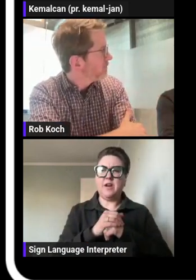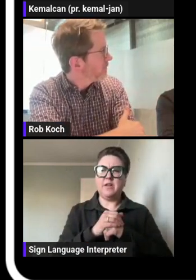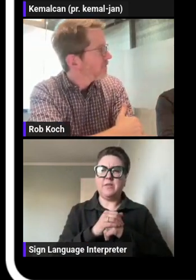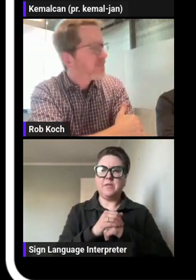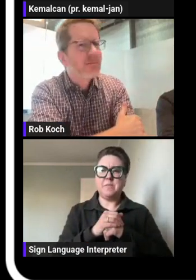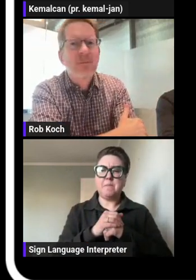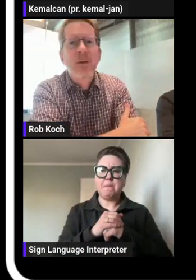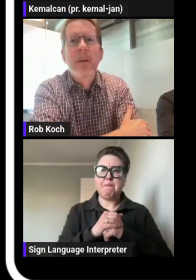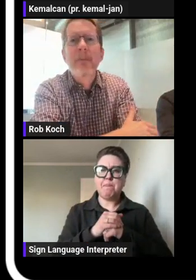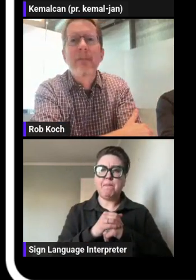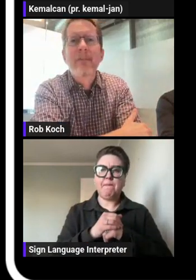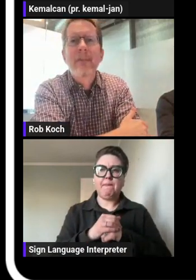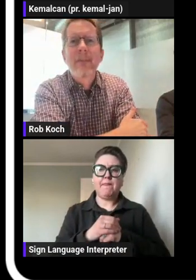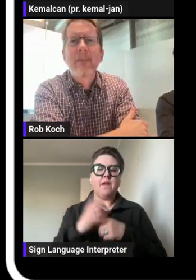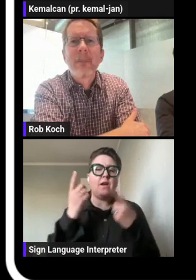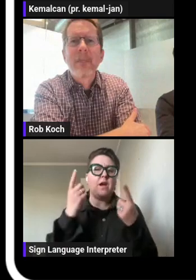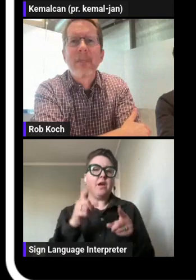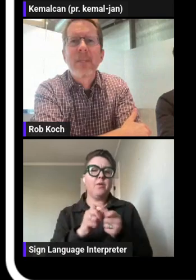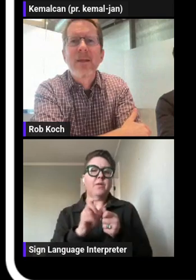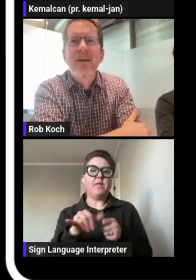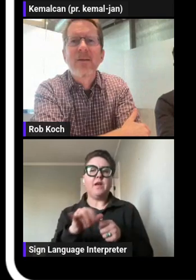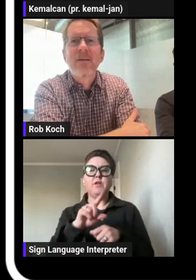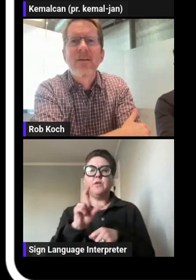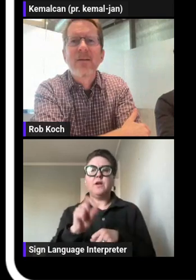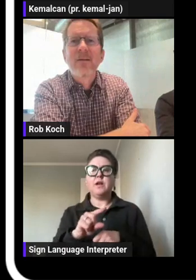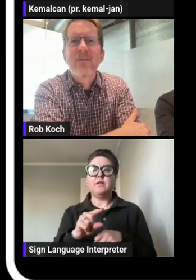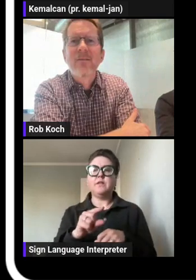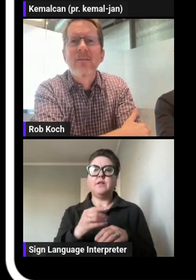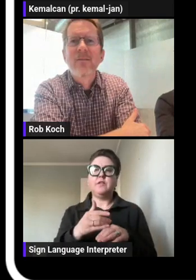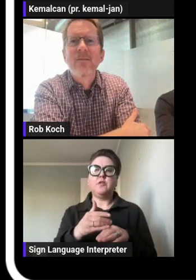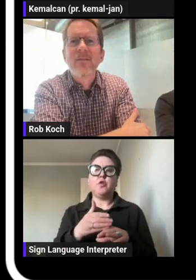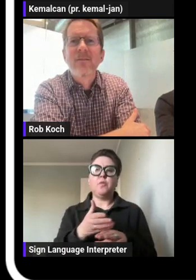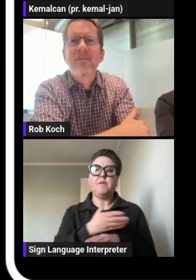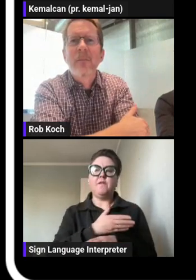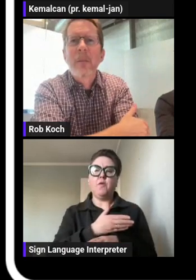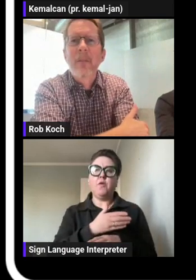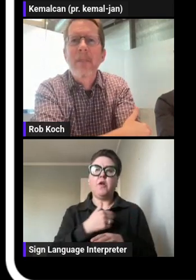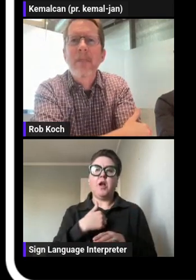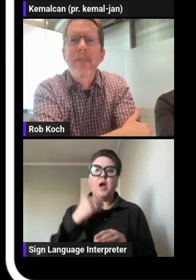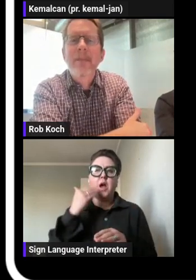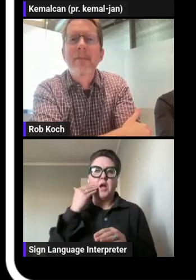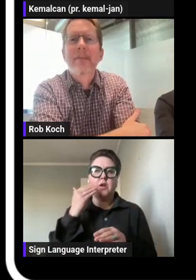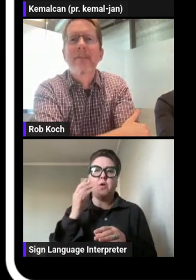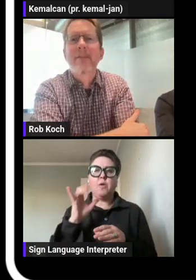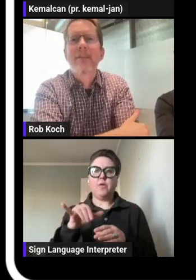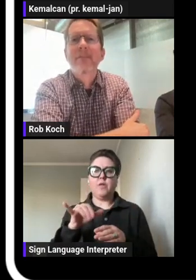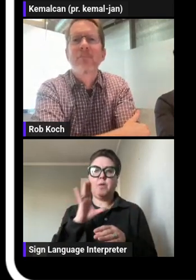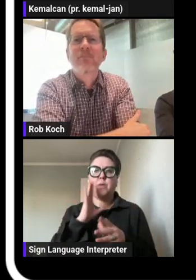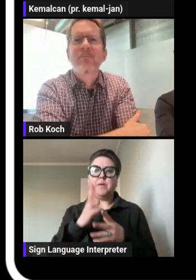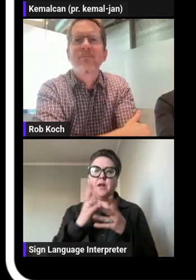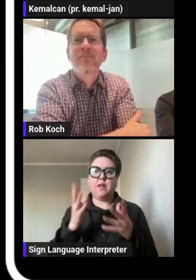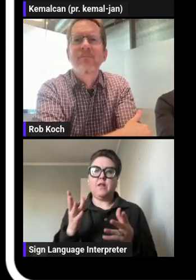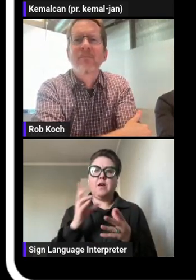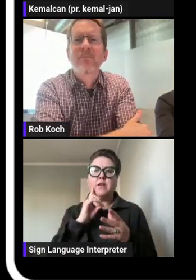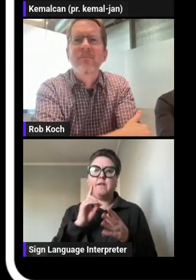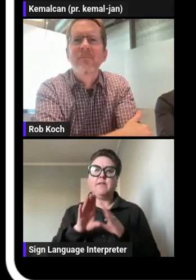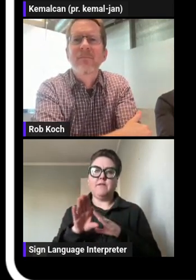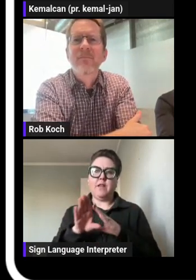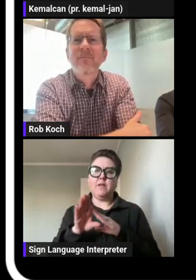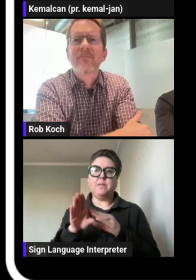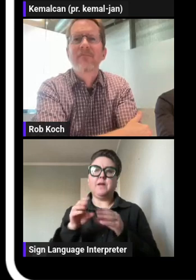I totally agree that you asked this question earlier. I know there will be a lot of developments